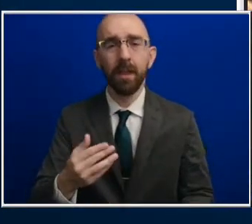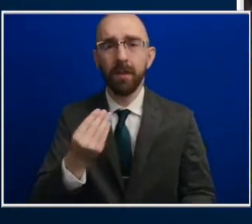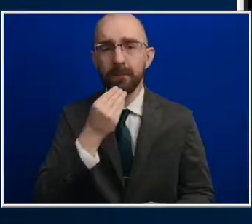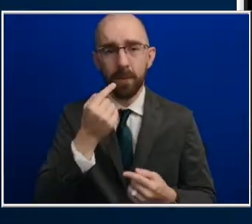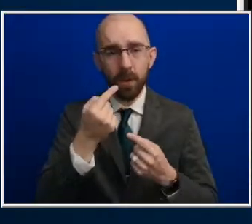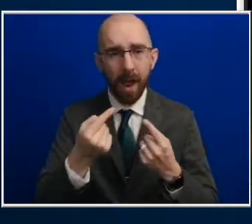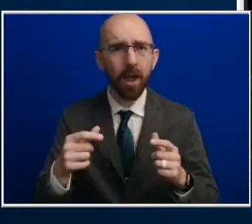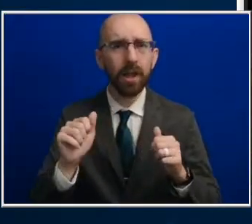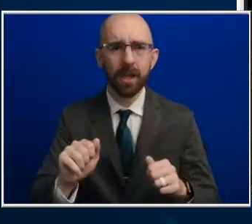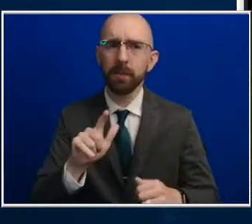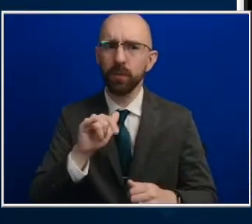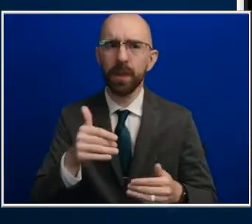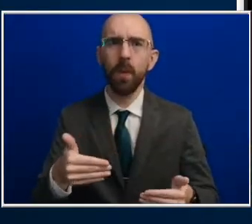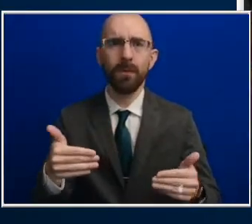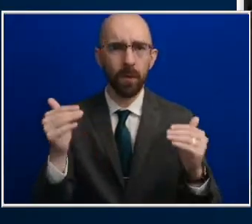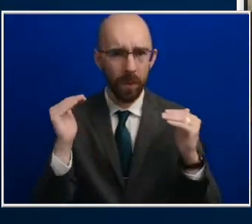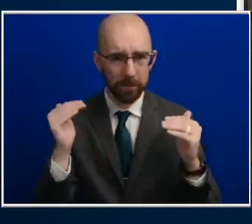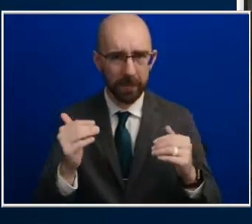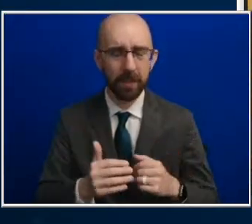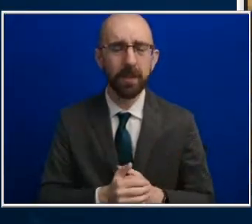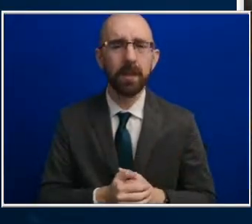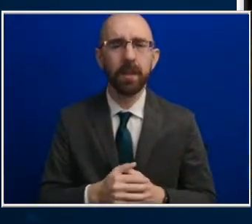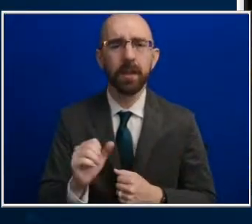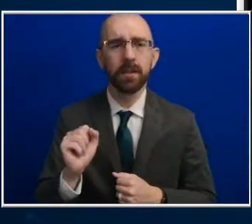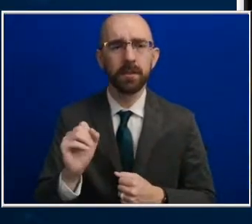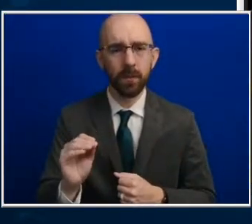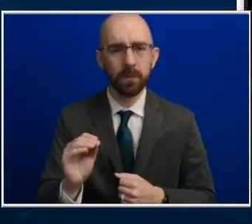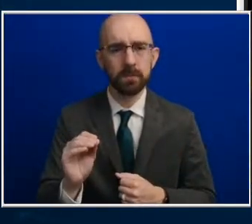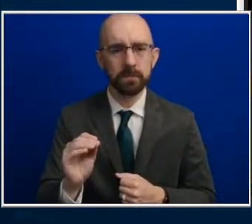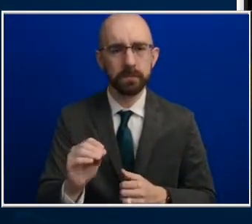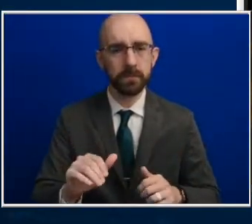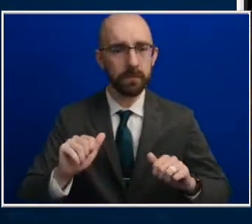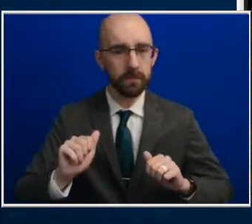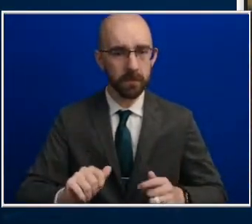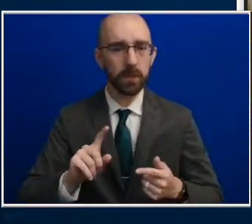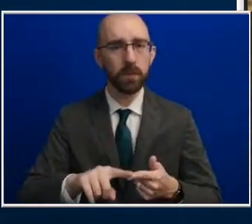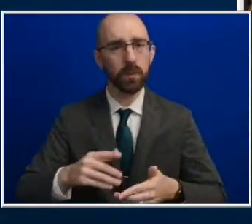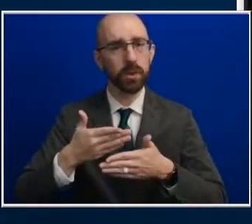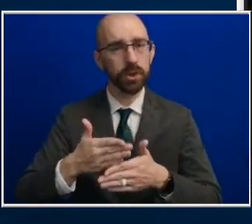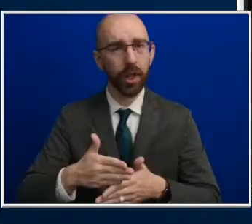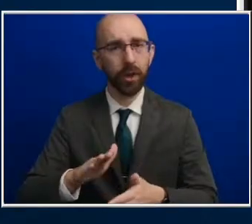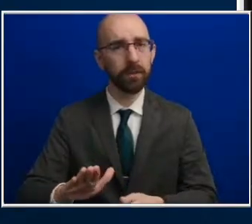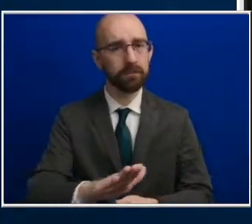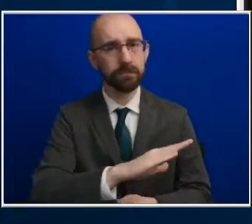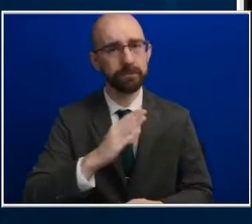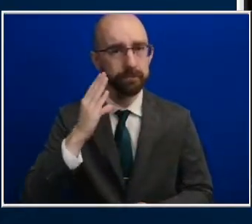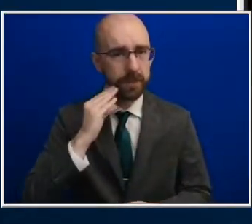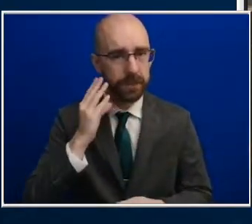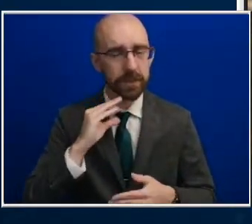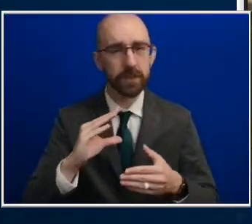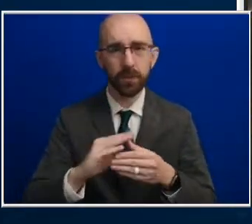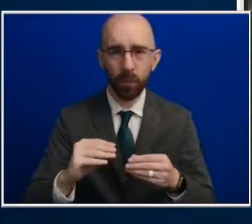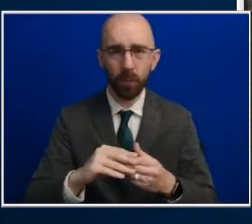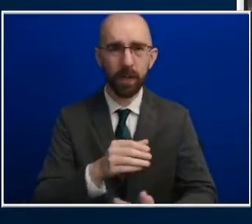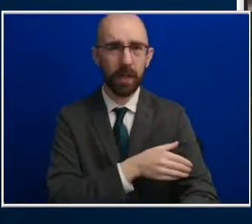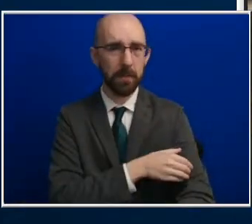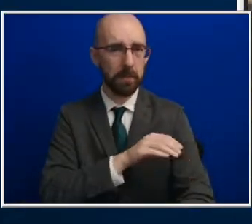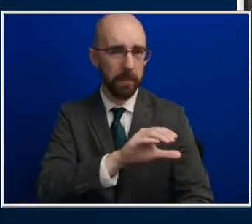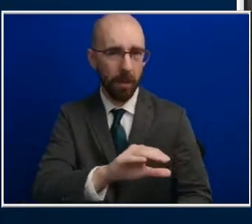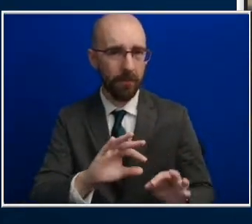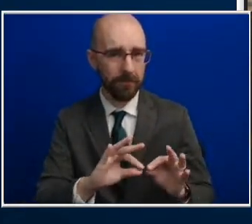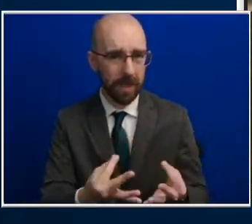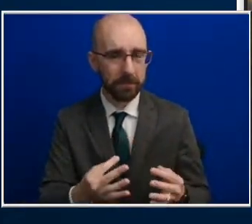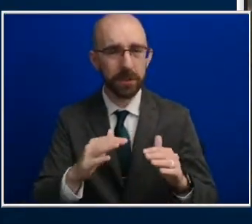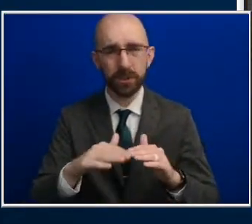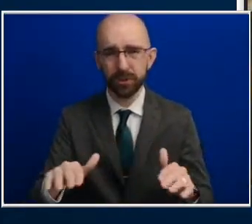really overwhelming, and so being able to share the stories and give empowerment to the families and the children was